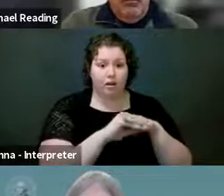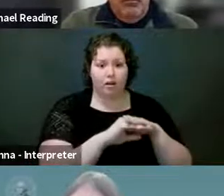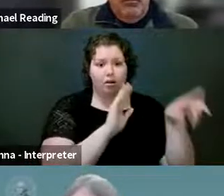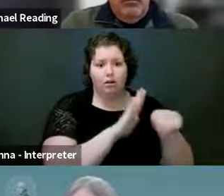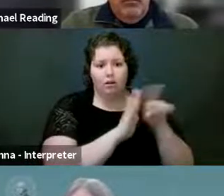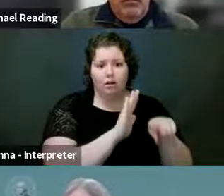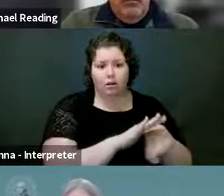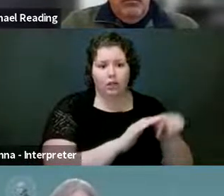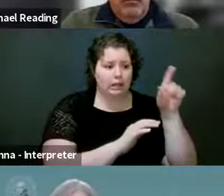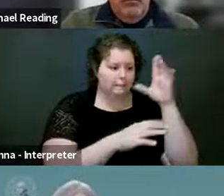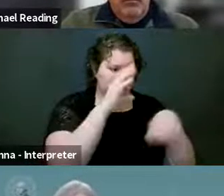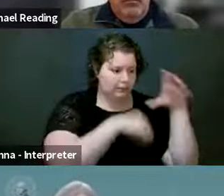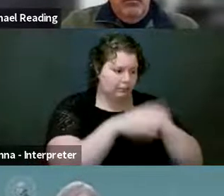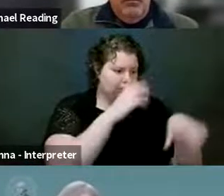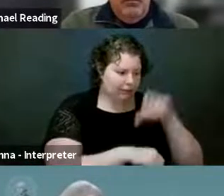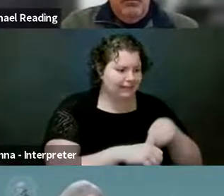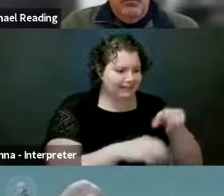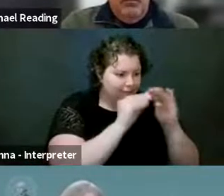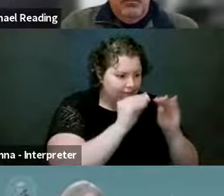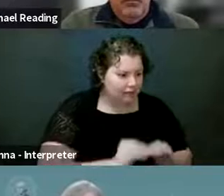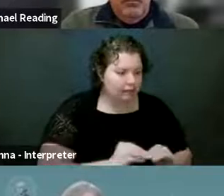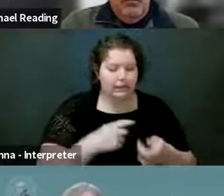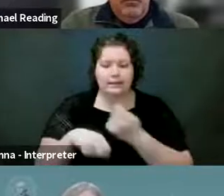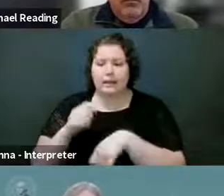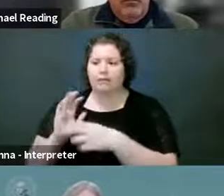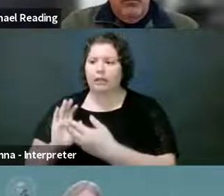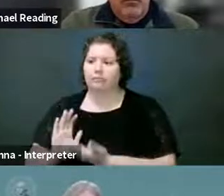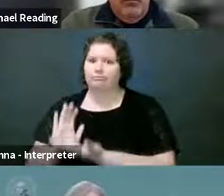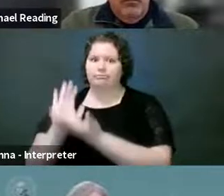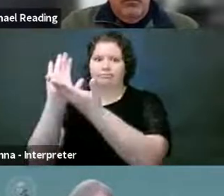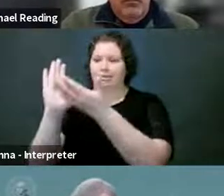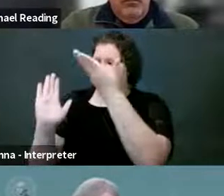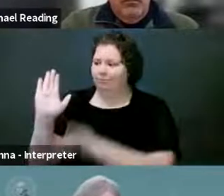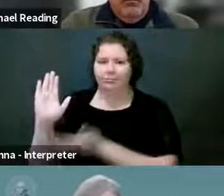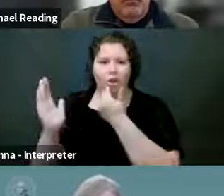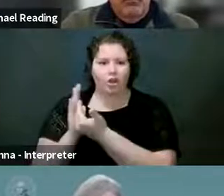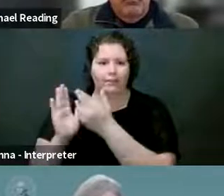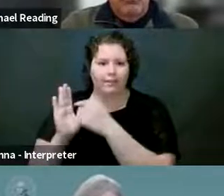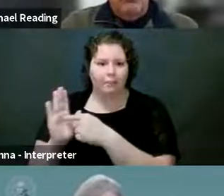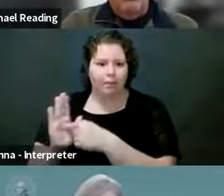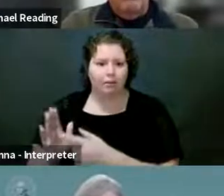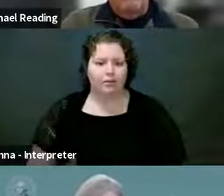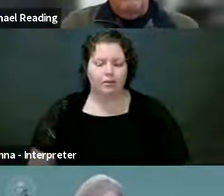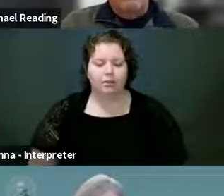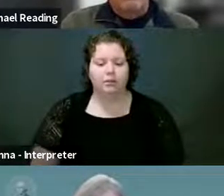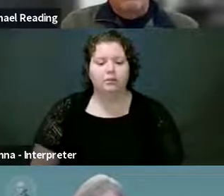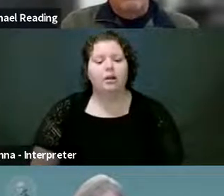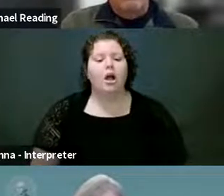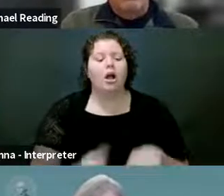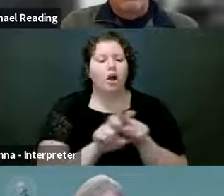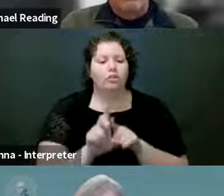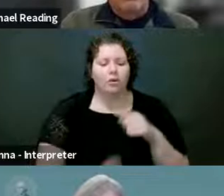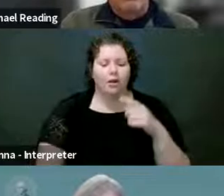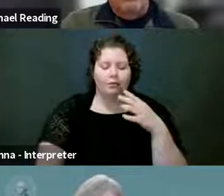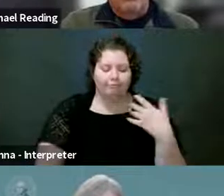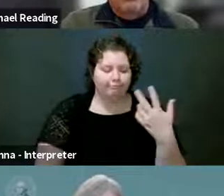methods that we're using to communicate currently are, I think the word used was bureaucratic.